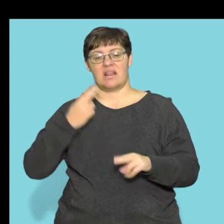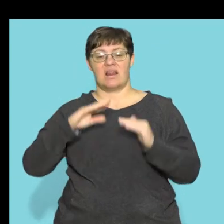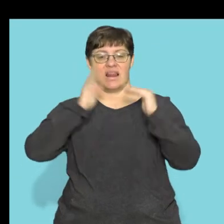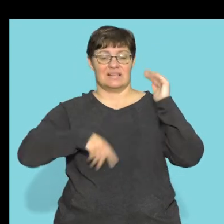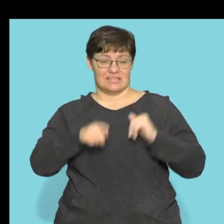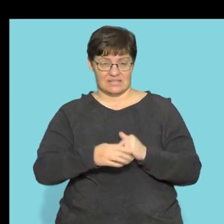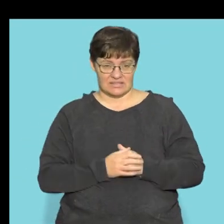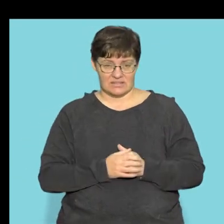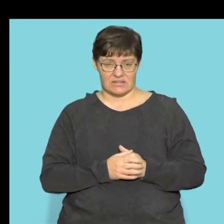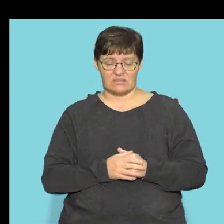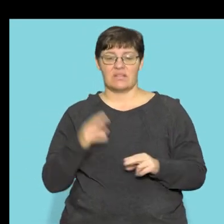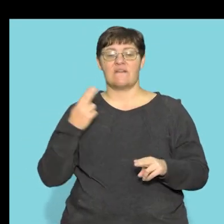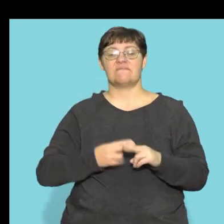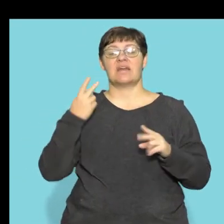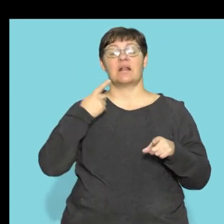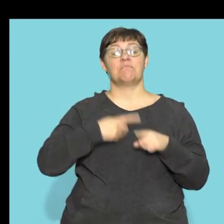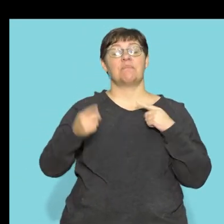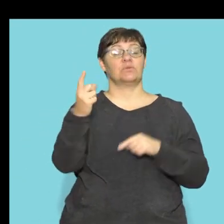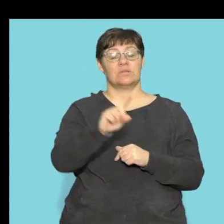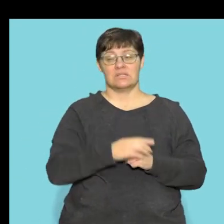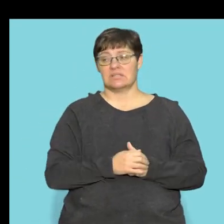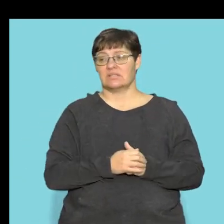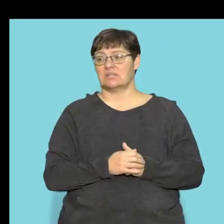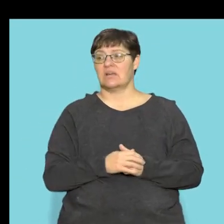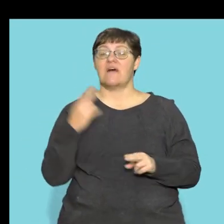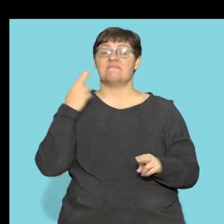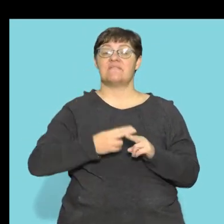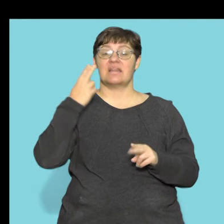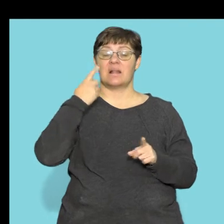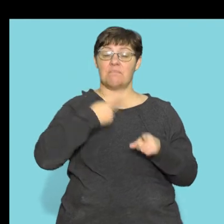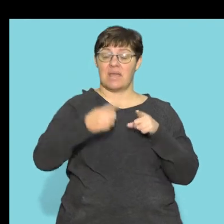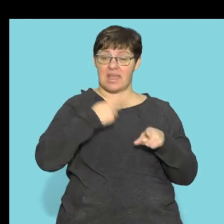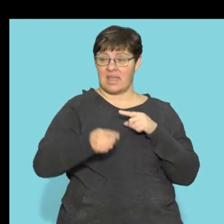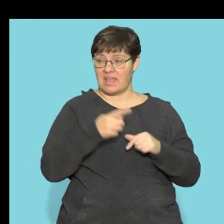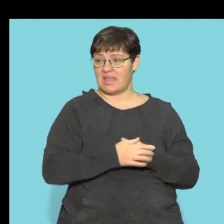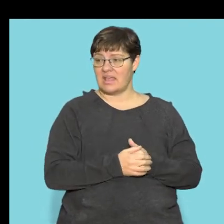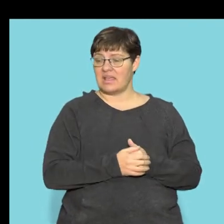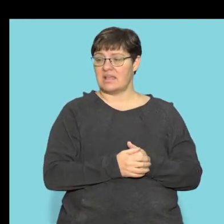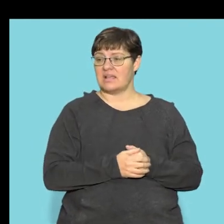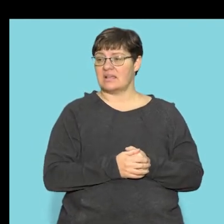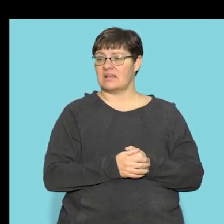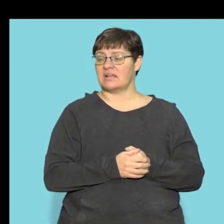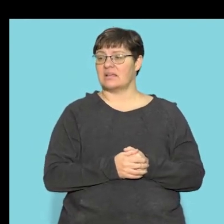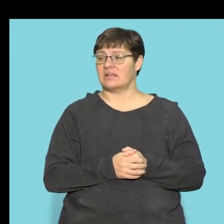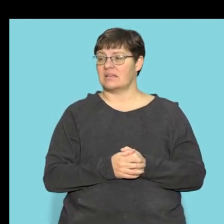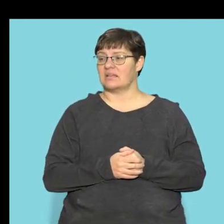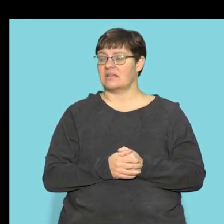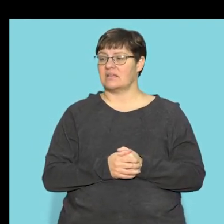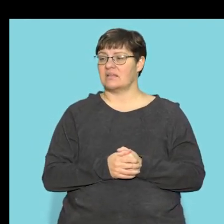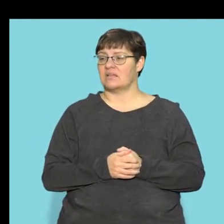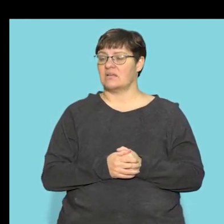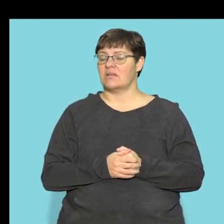7,000, with the final being less than that. What is the final installment? And then the final installment will